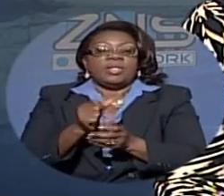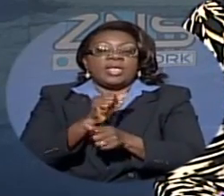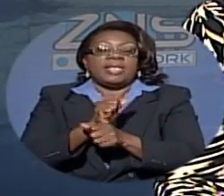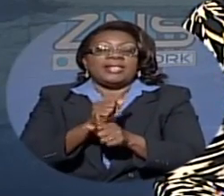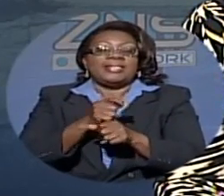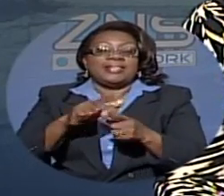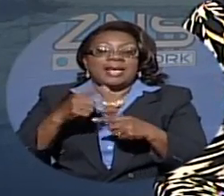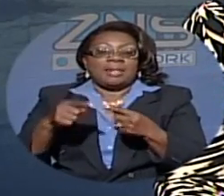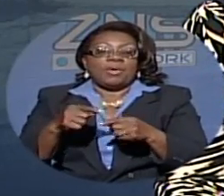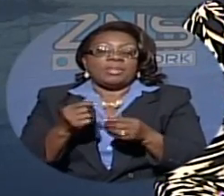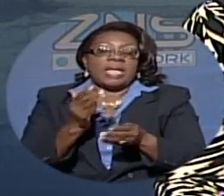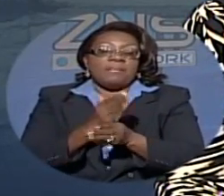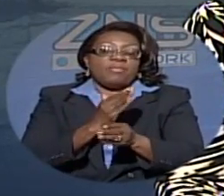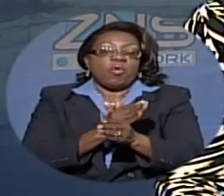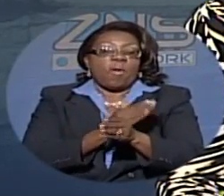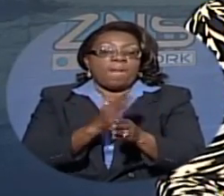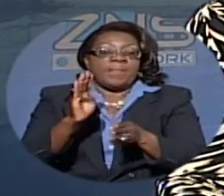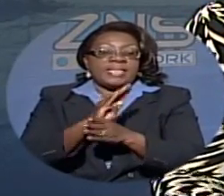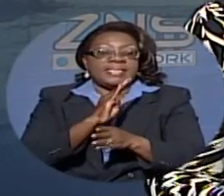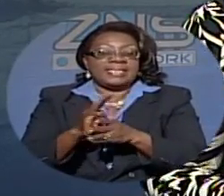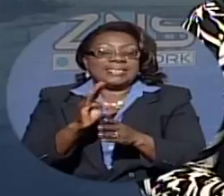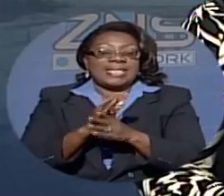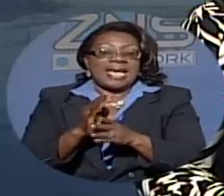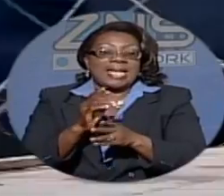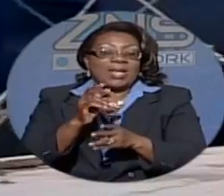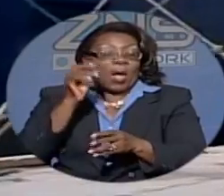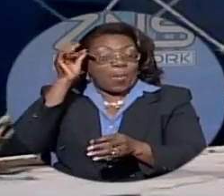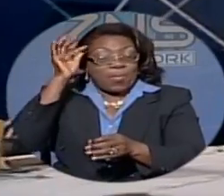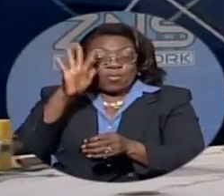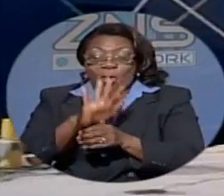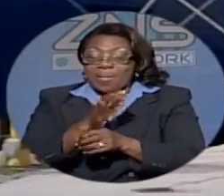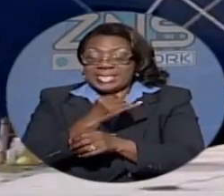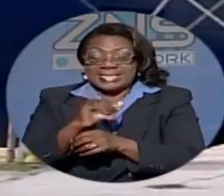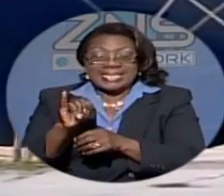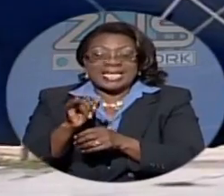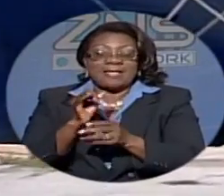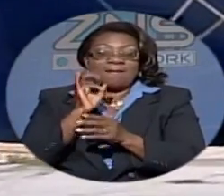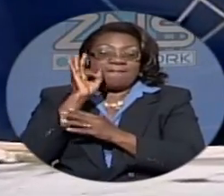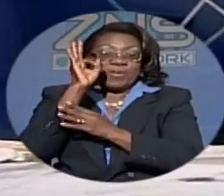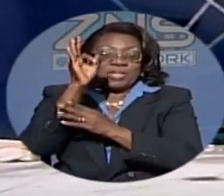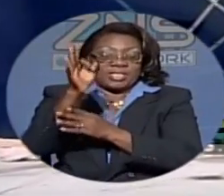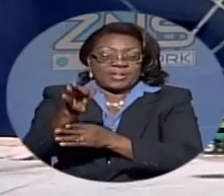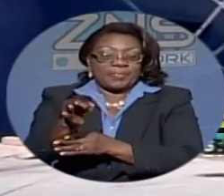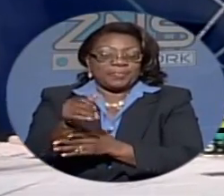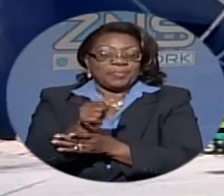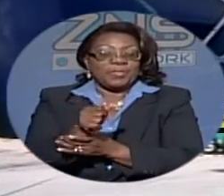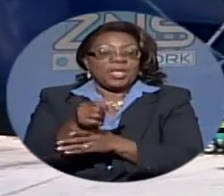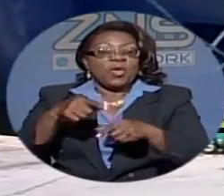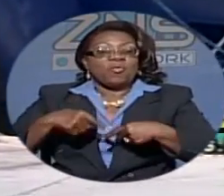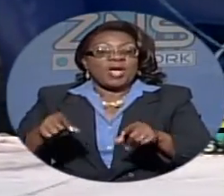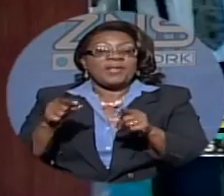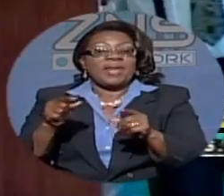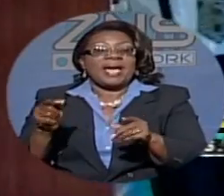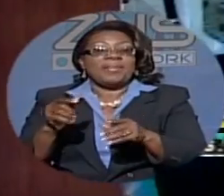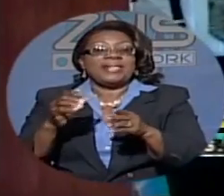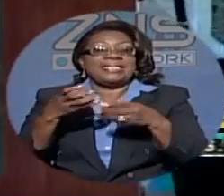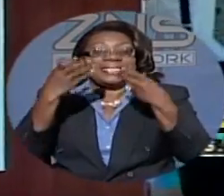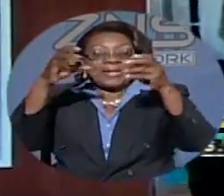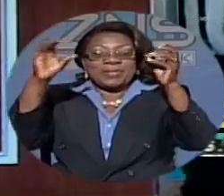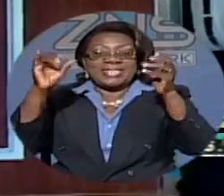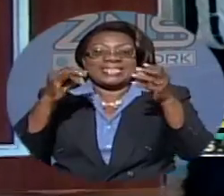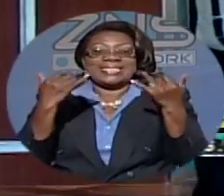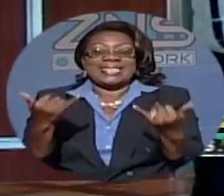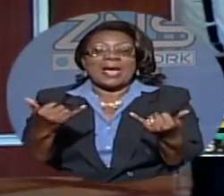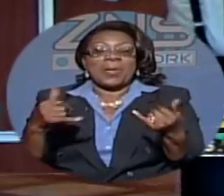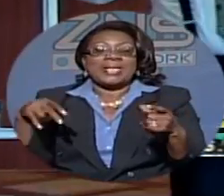improved business and a promising future. Bahama Celebration now calls Grand Bahama its second home. According to